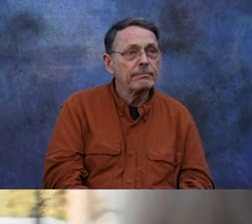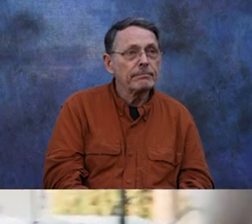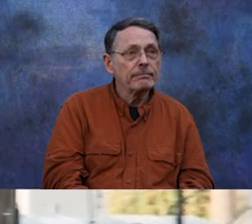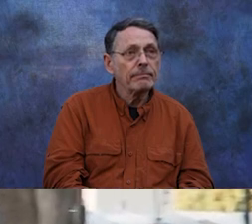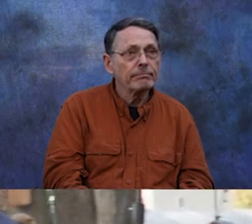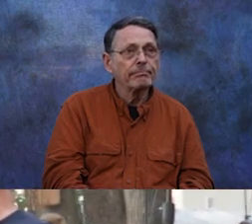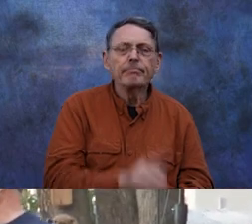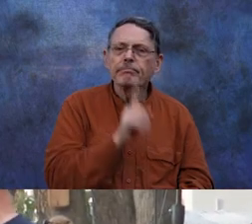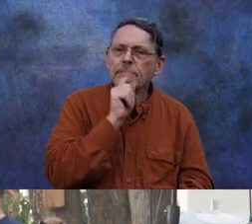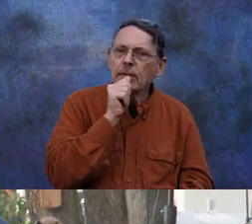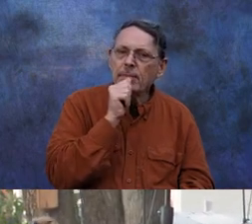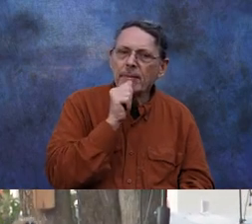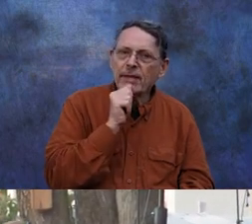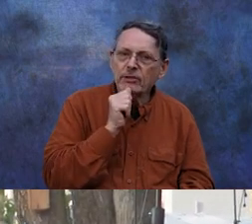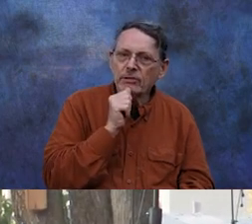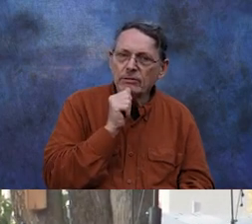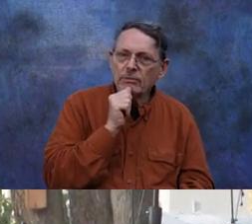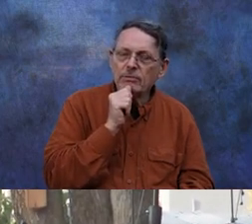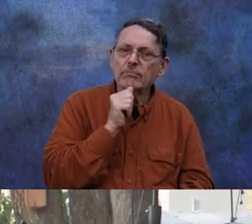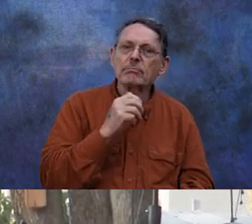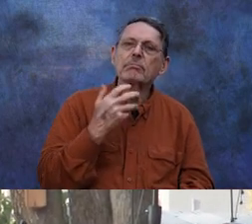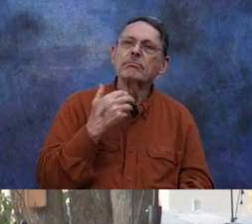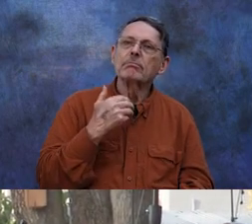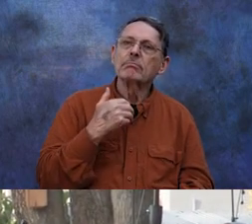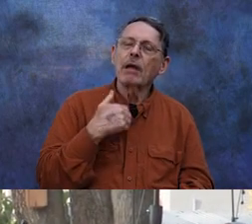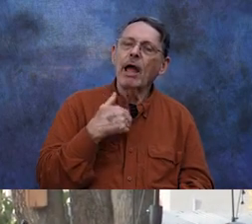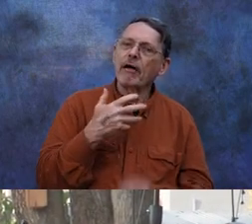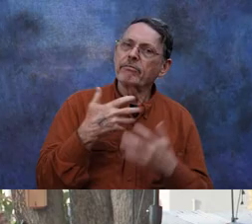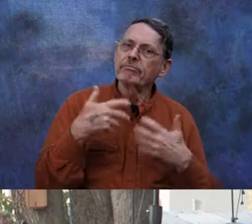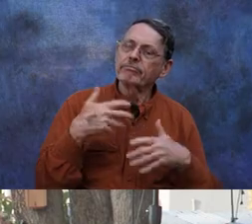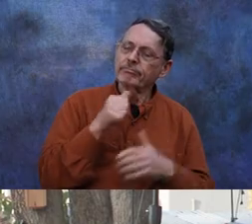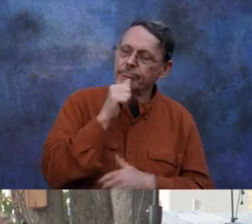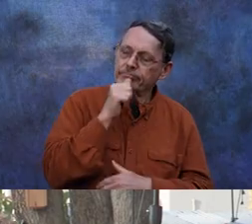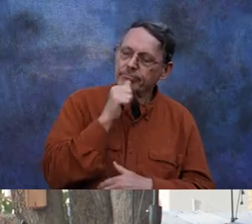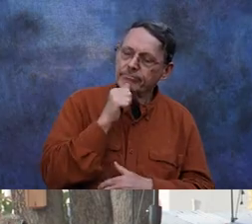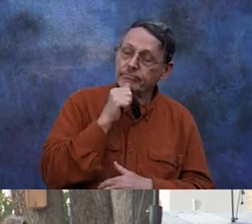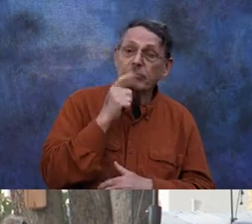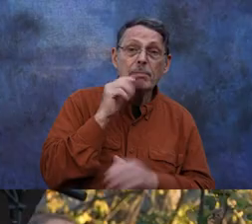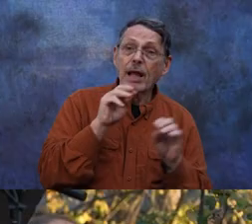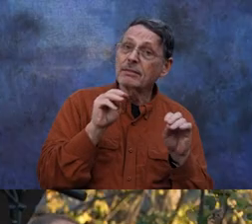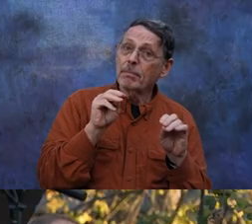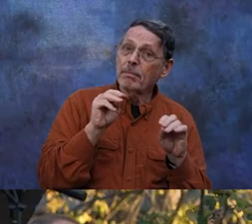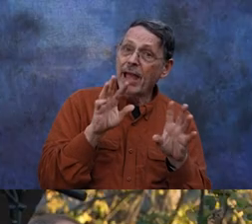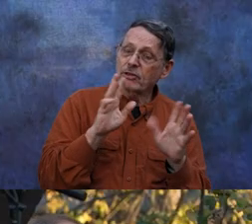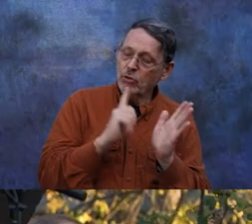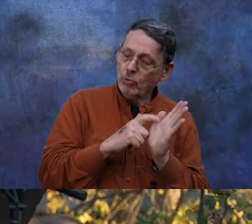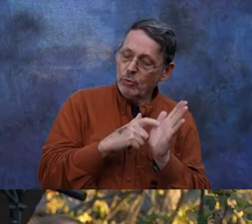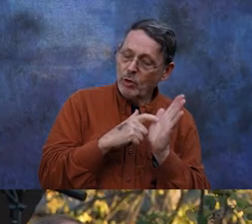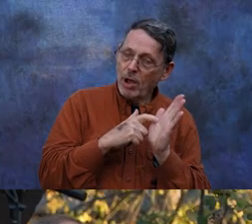Have patience. Have great patience, because magic requires time.